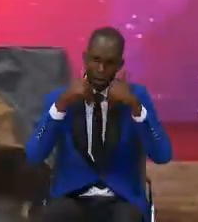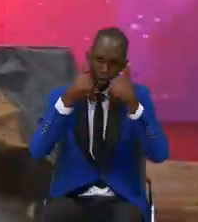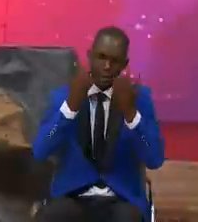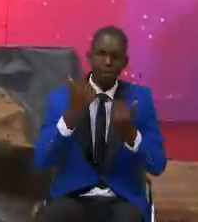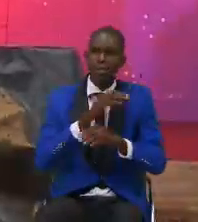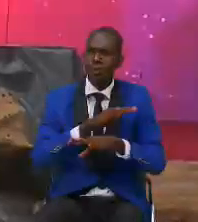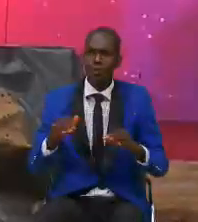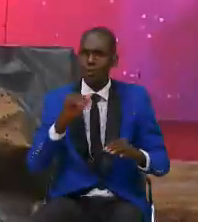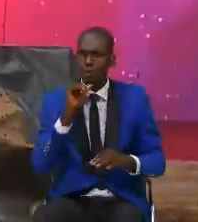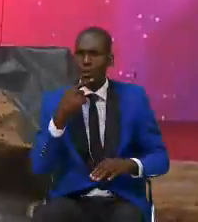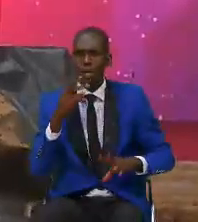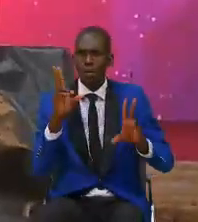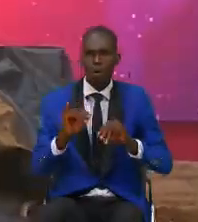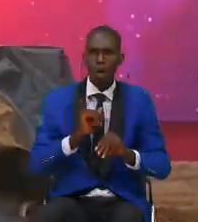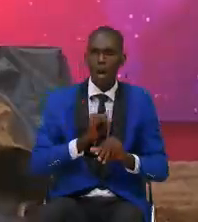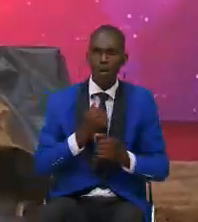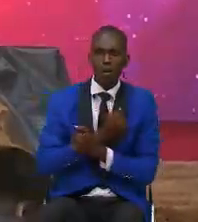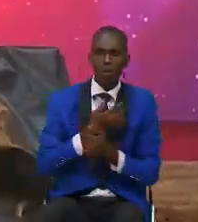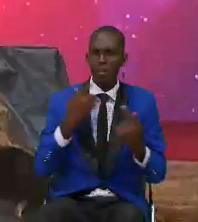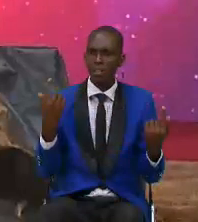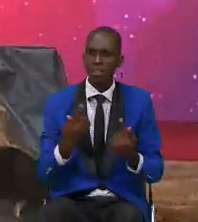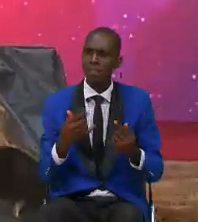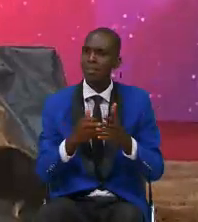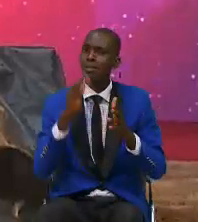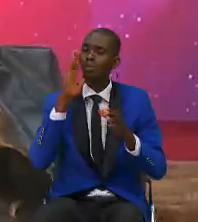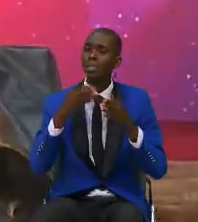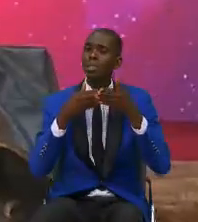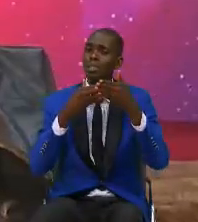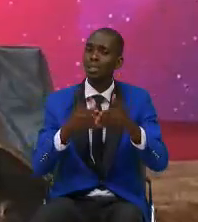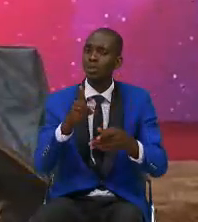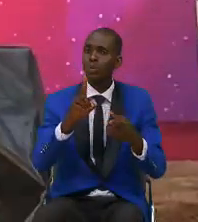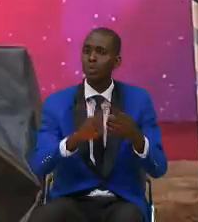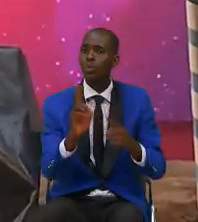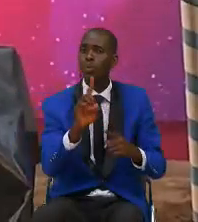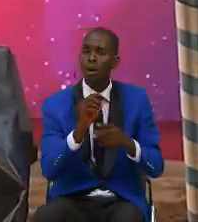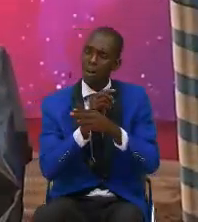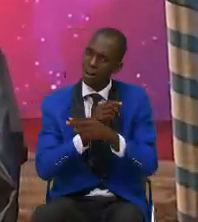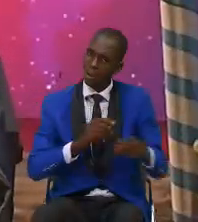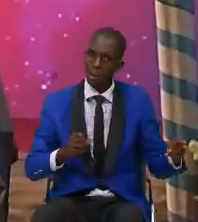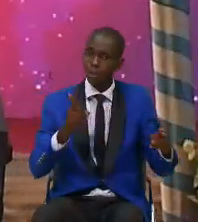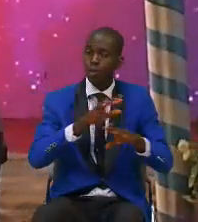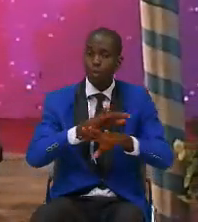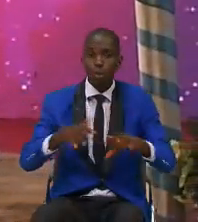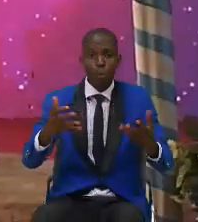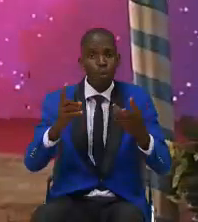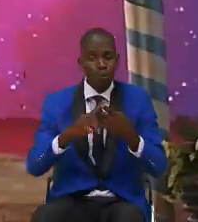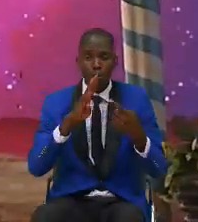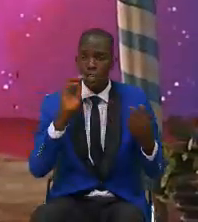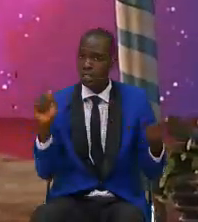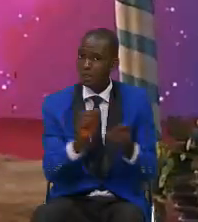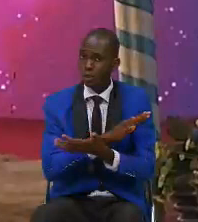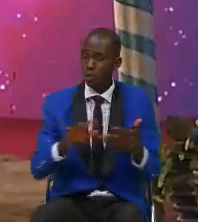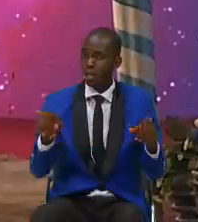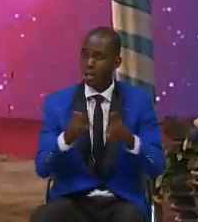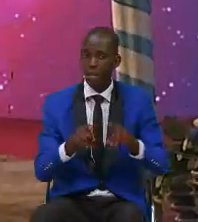are now, you are hearing the voice. You are hearing the word. And you are hearing the revelation of the Lord. And you don't want to